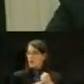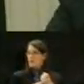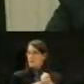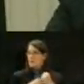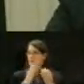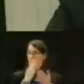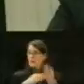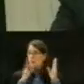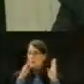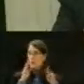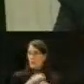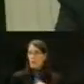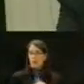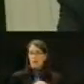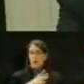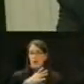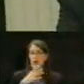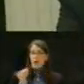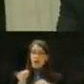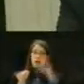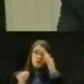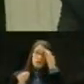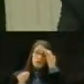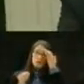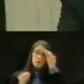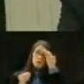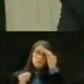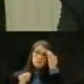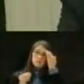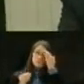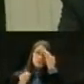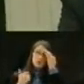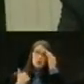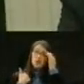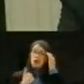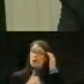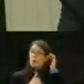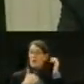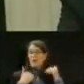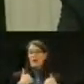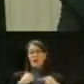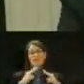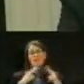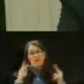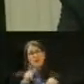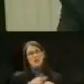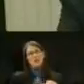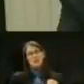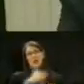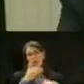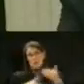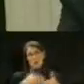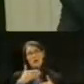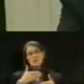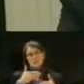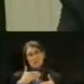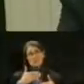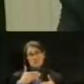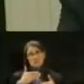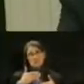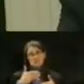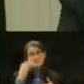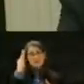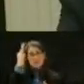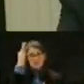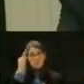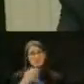We've got a very long process that's going to be ahead of us. And I'm not saying, that I'm going to vote against these commissioners